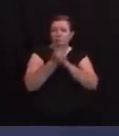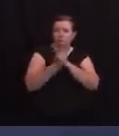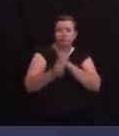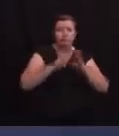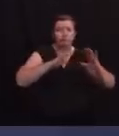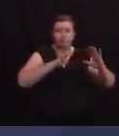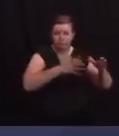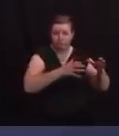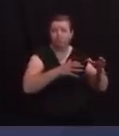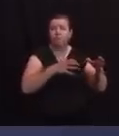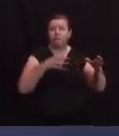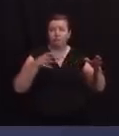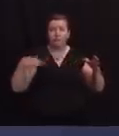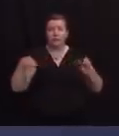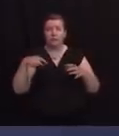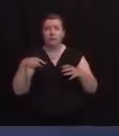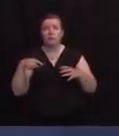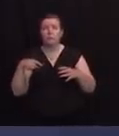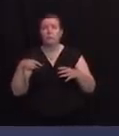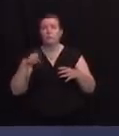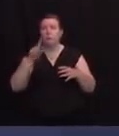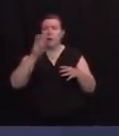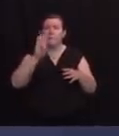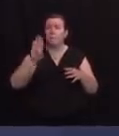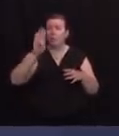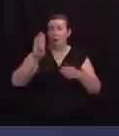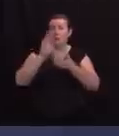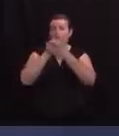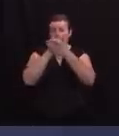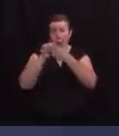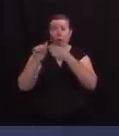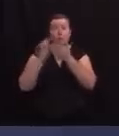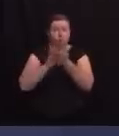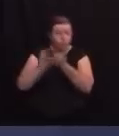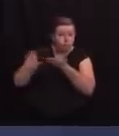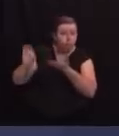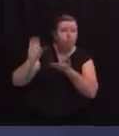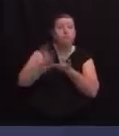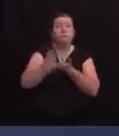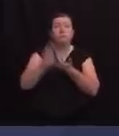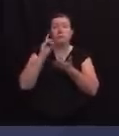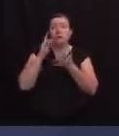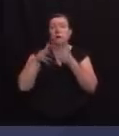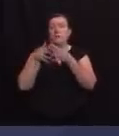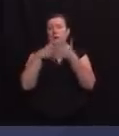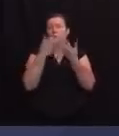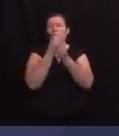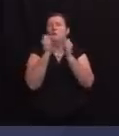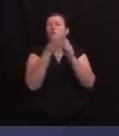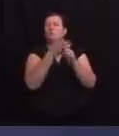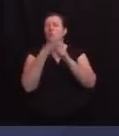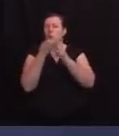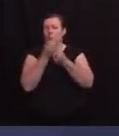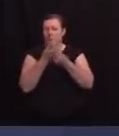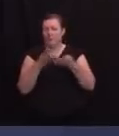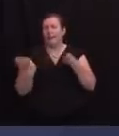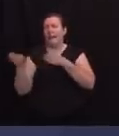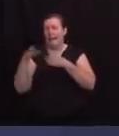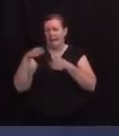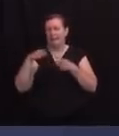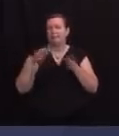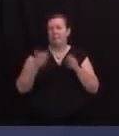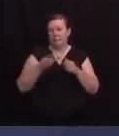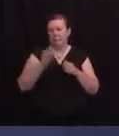billion investment over the next 5 years, consistent with the American Rescue Plan Act of 2021. As part of the